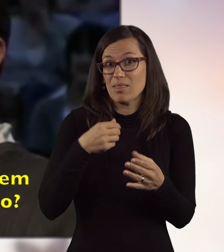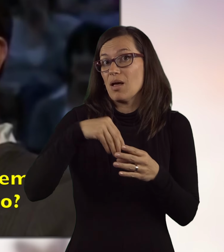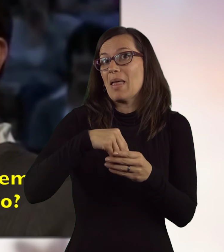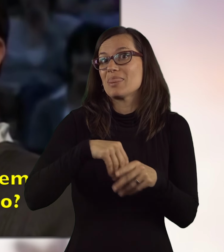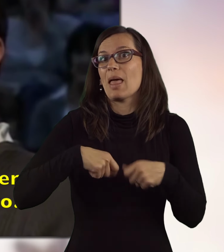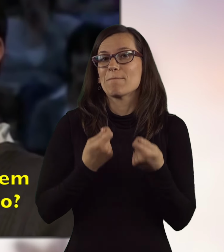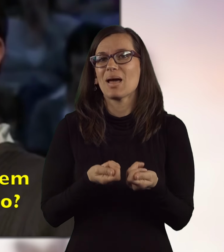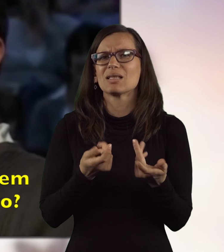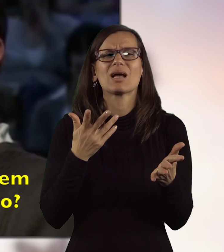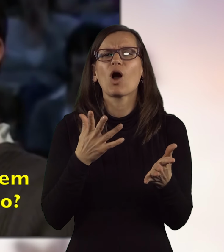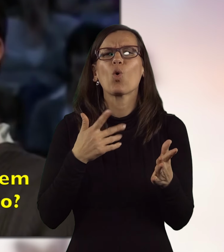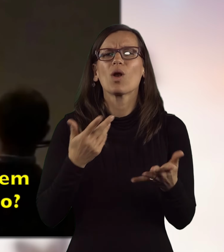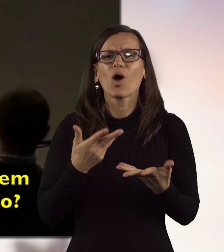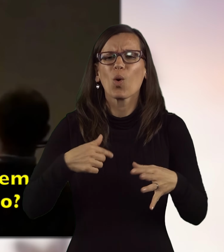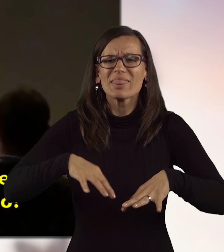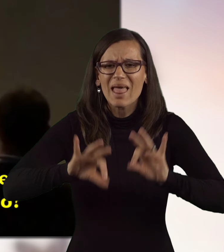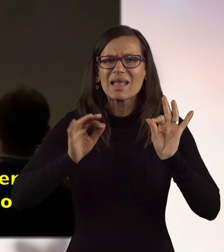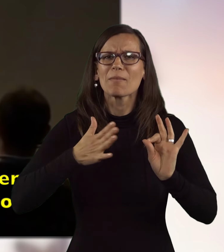how can we find our purpose?